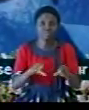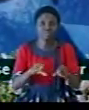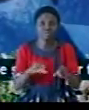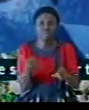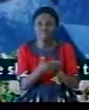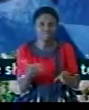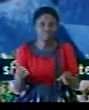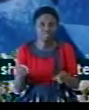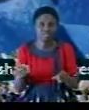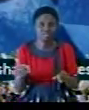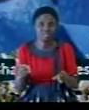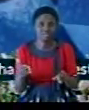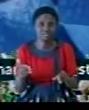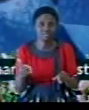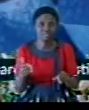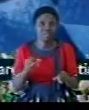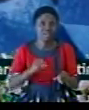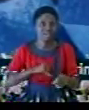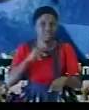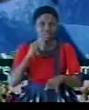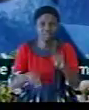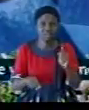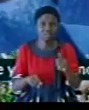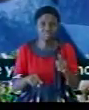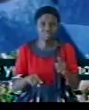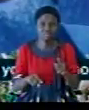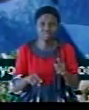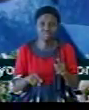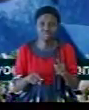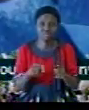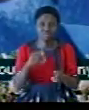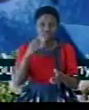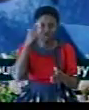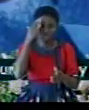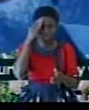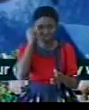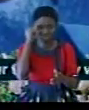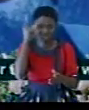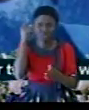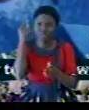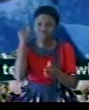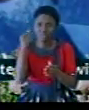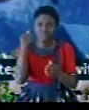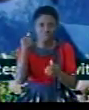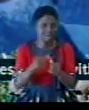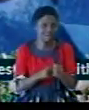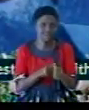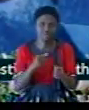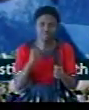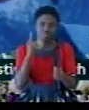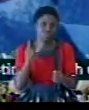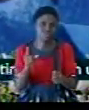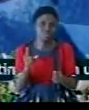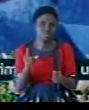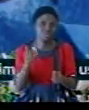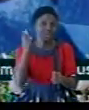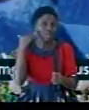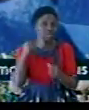all. In fact, I couldn't complete any project. But last year, I made up my mind that I'm going to seek